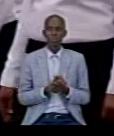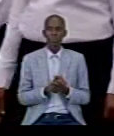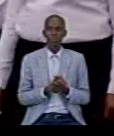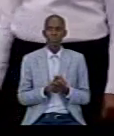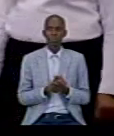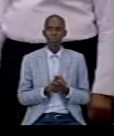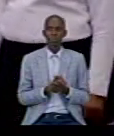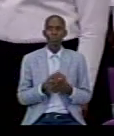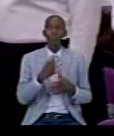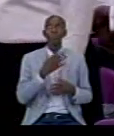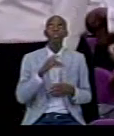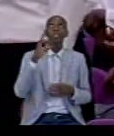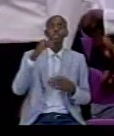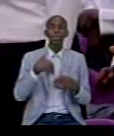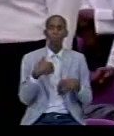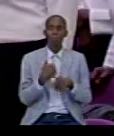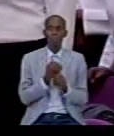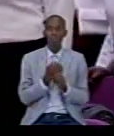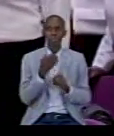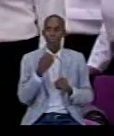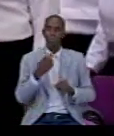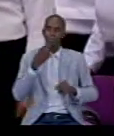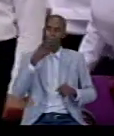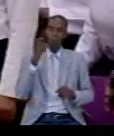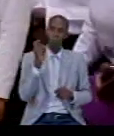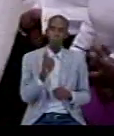And he has made a decree.